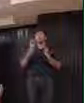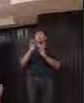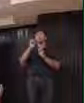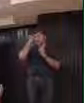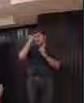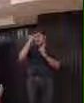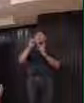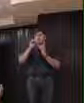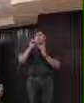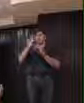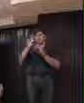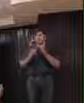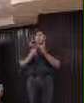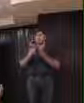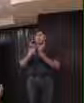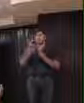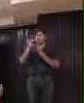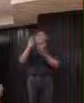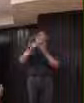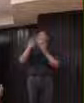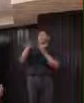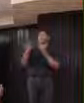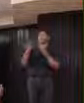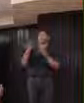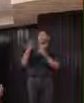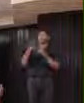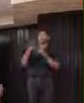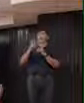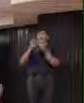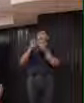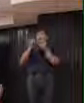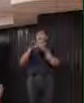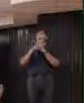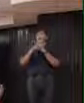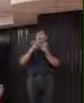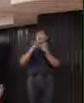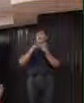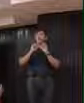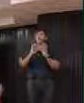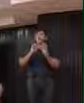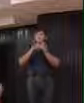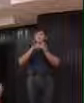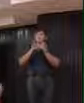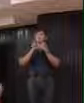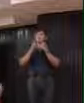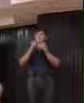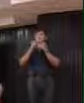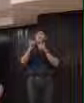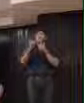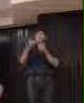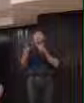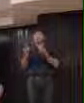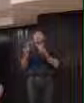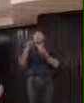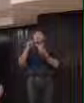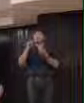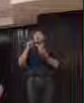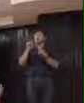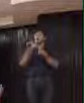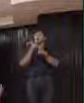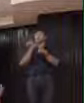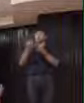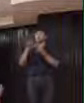view. That under the law, we are doing the right thing. I think that is where the harm has